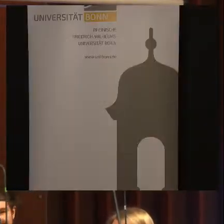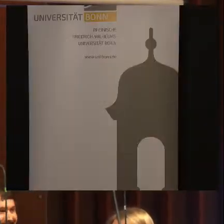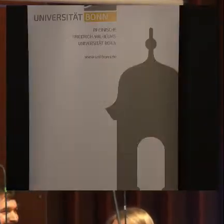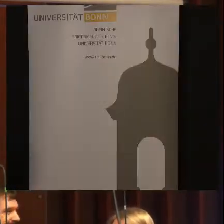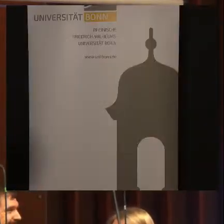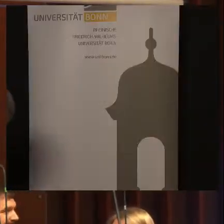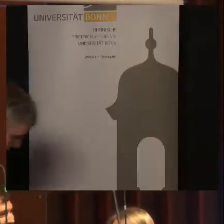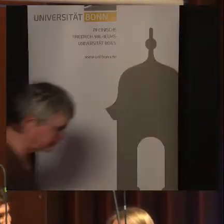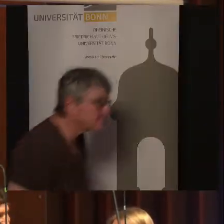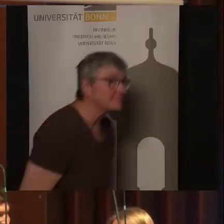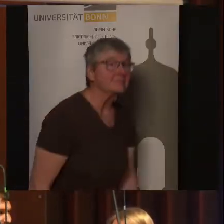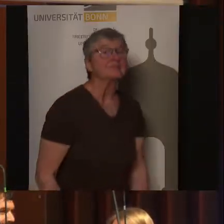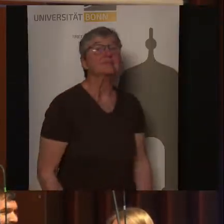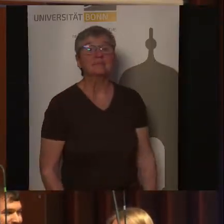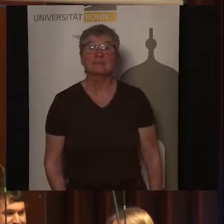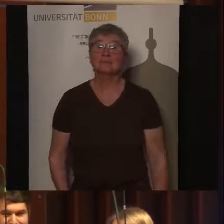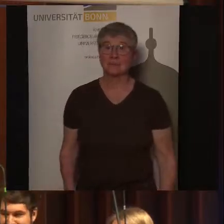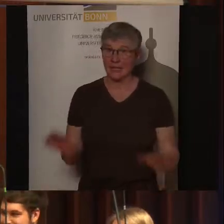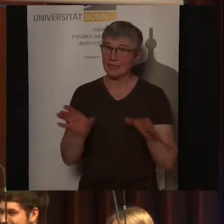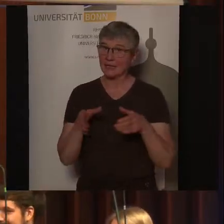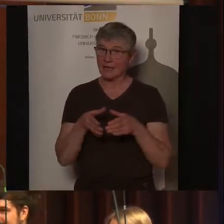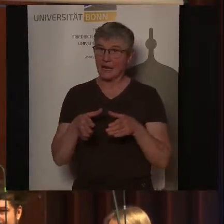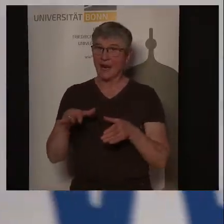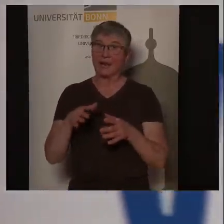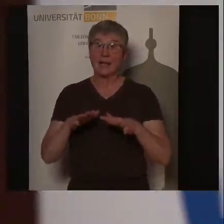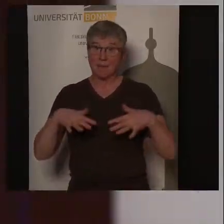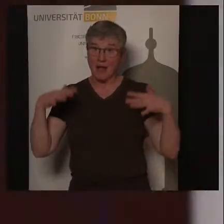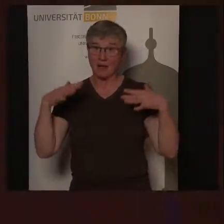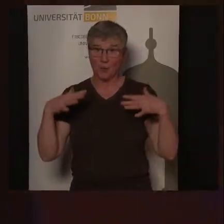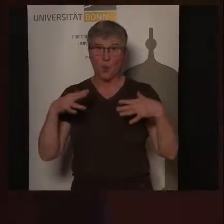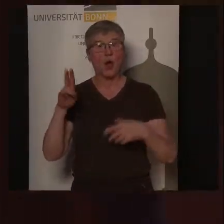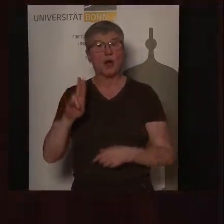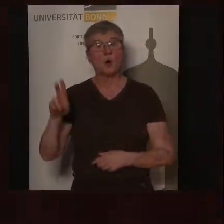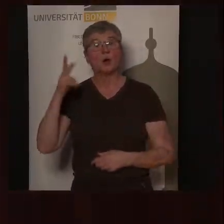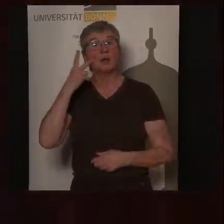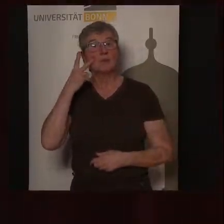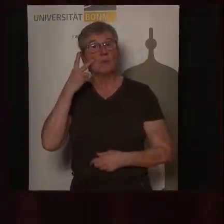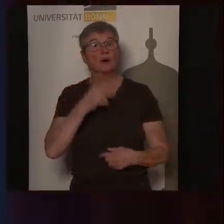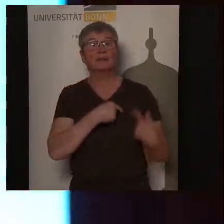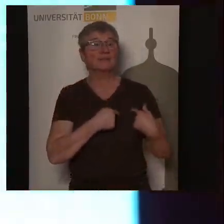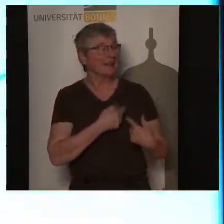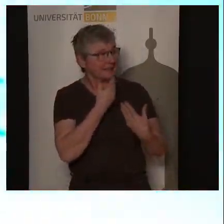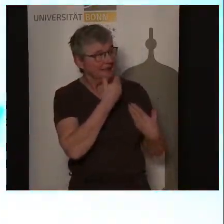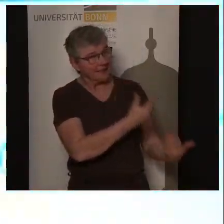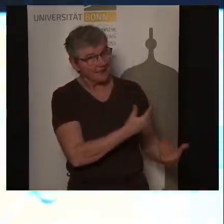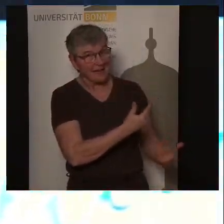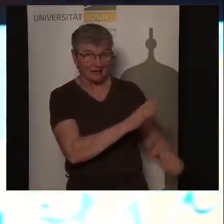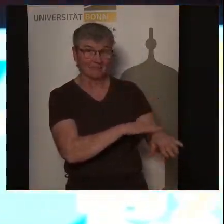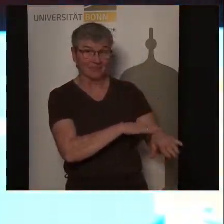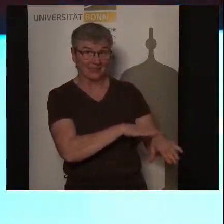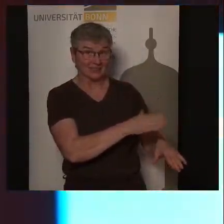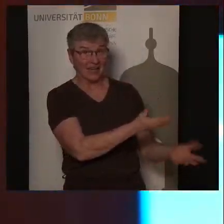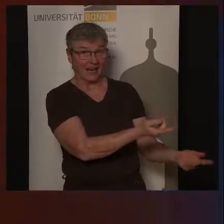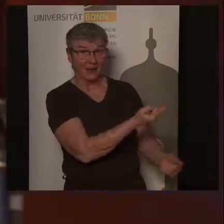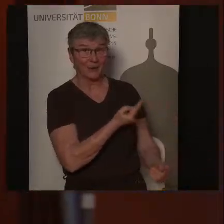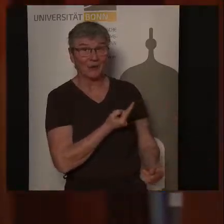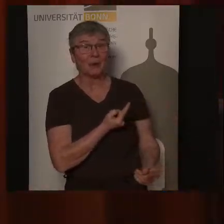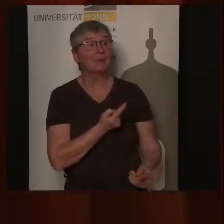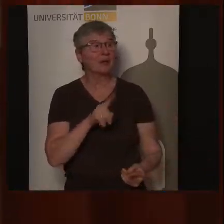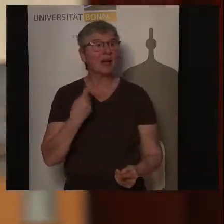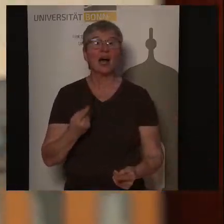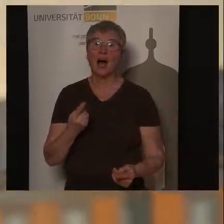Ja, der Kammerchor. Yes, that was our chamber choir. Thank you very much for being with us